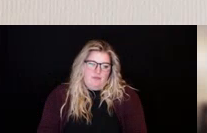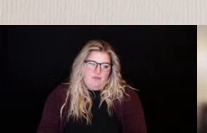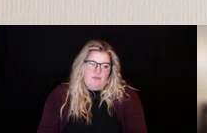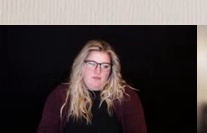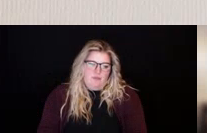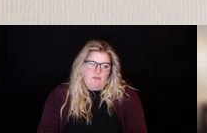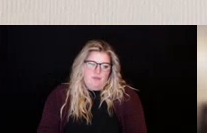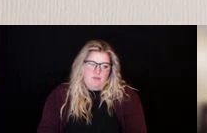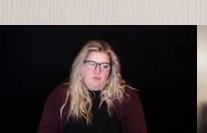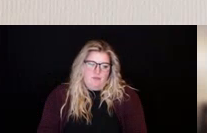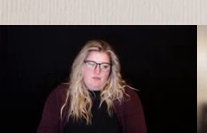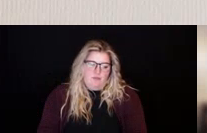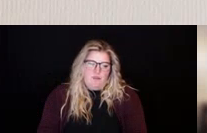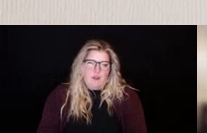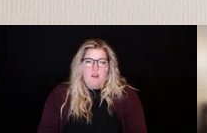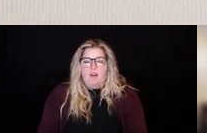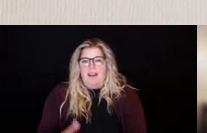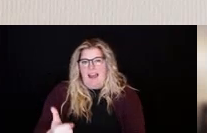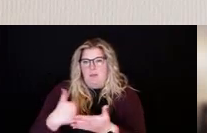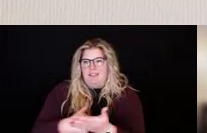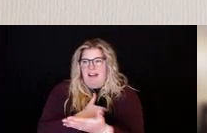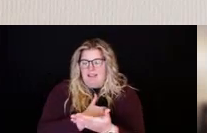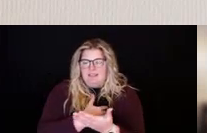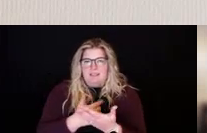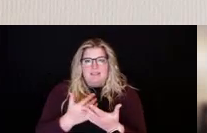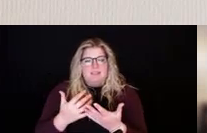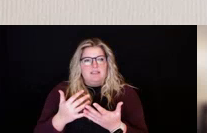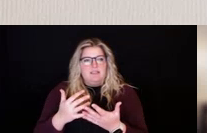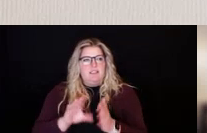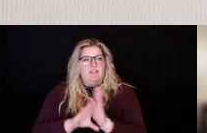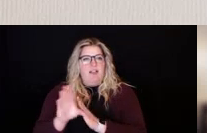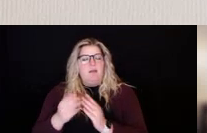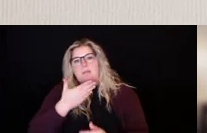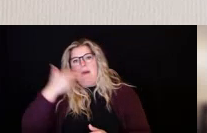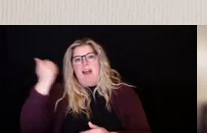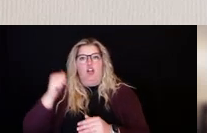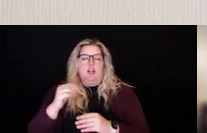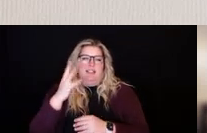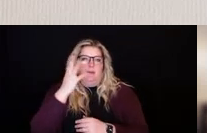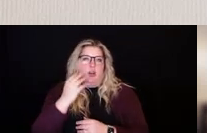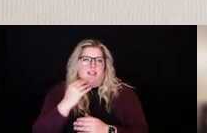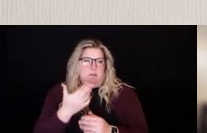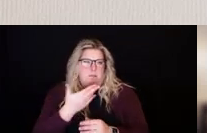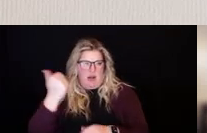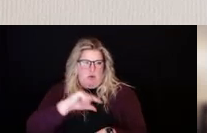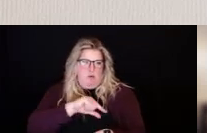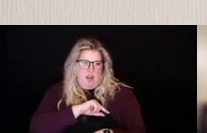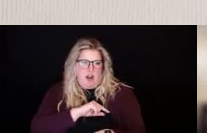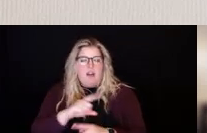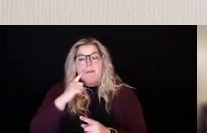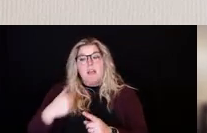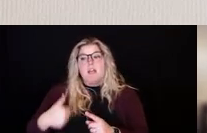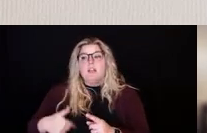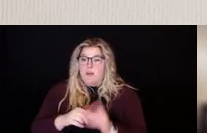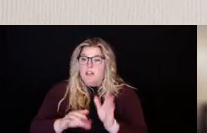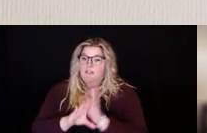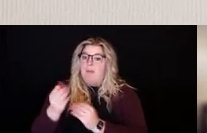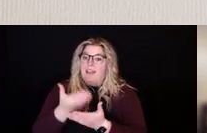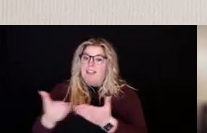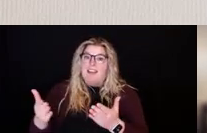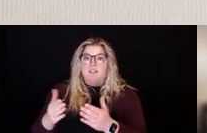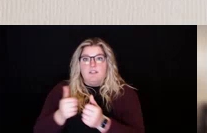us to create better experiences with higher quality because we're incorporating things that are best practices, though